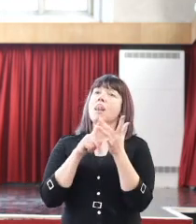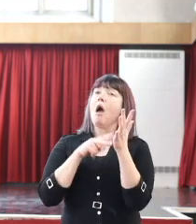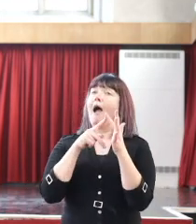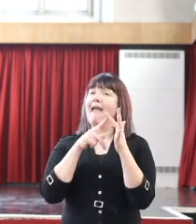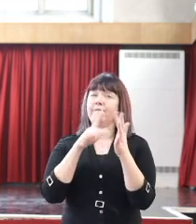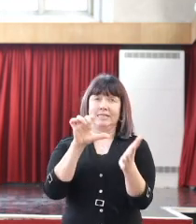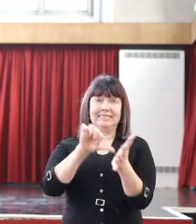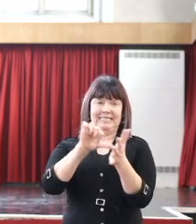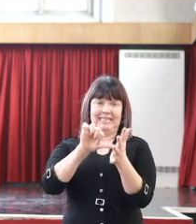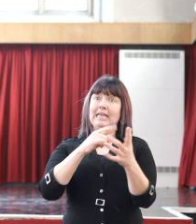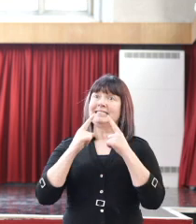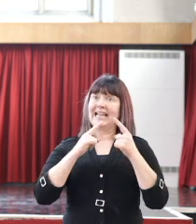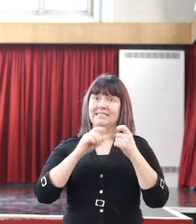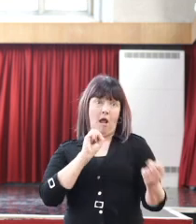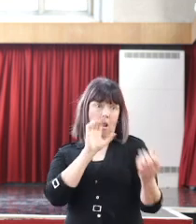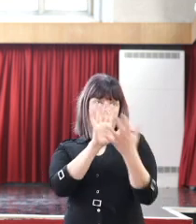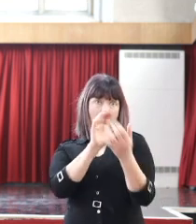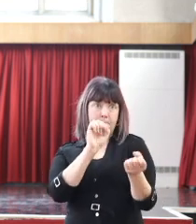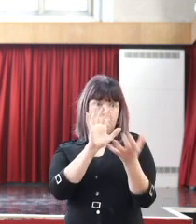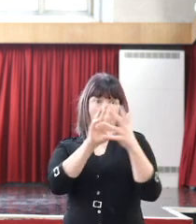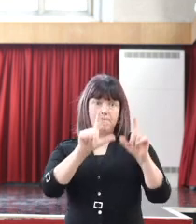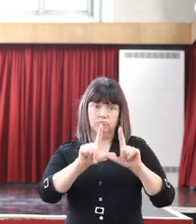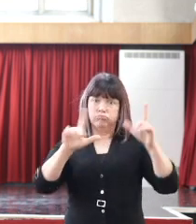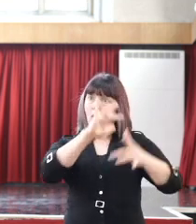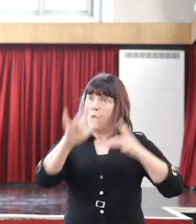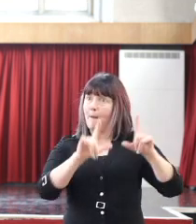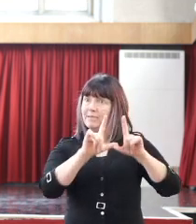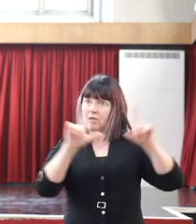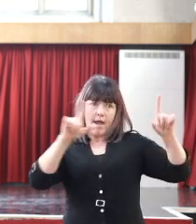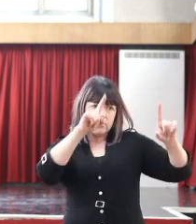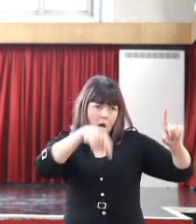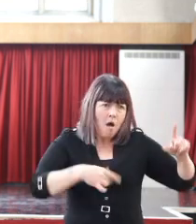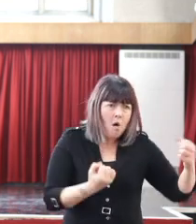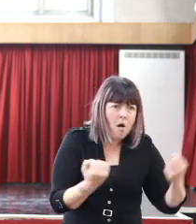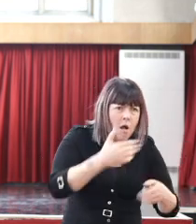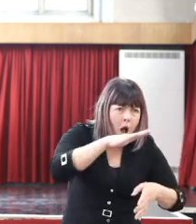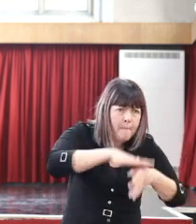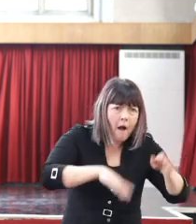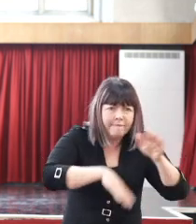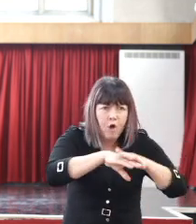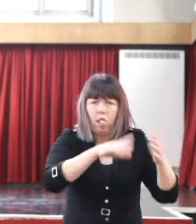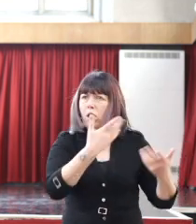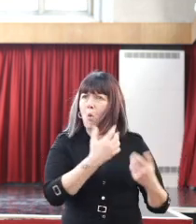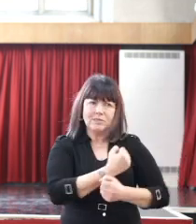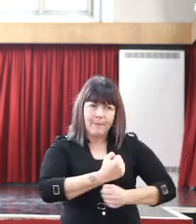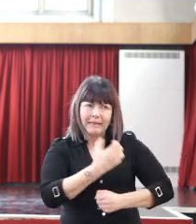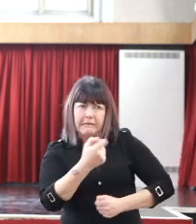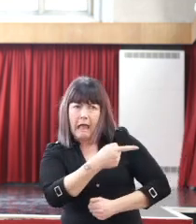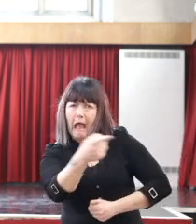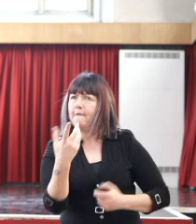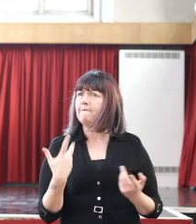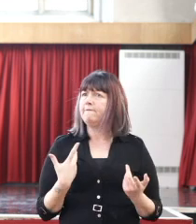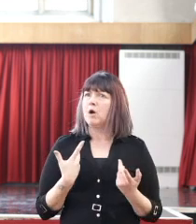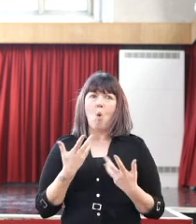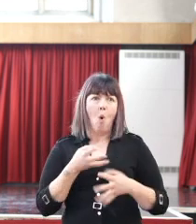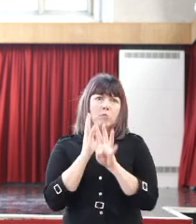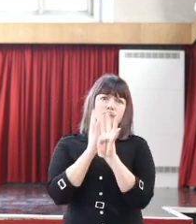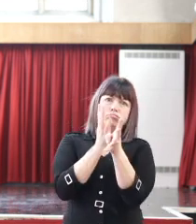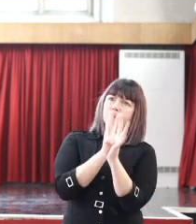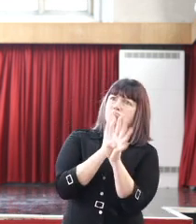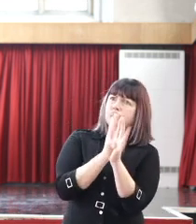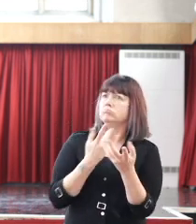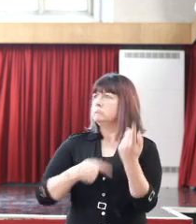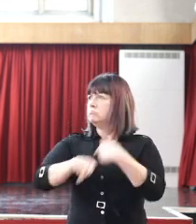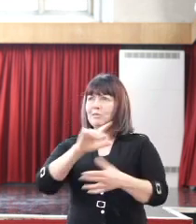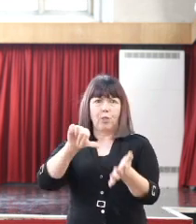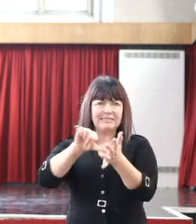on our website, which shows current car park usage, park and ride usage, city centre footfall,